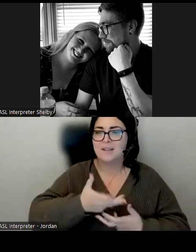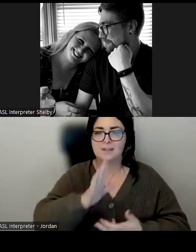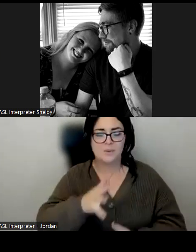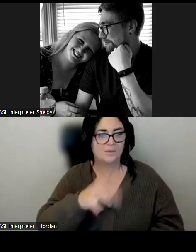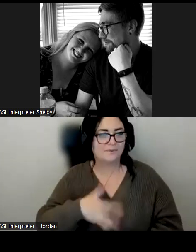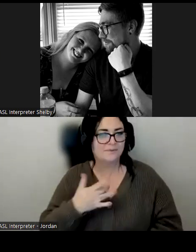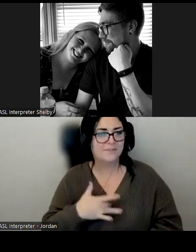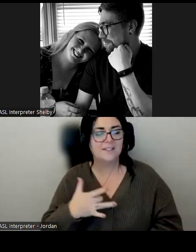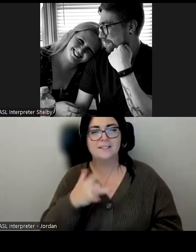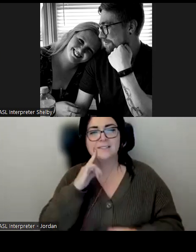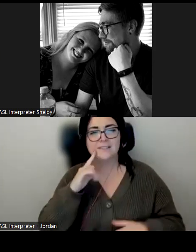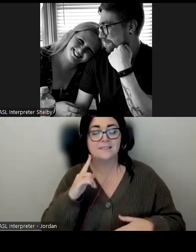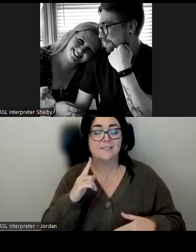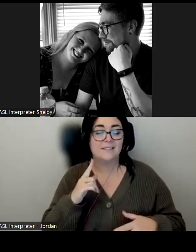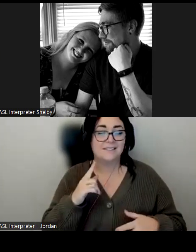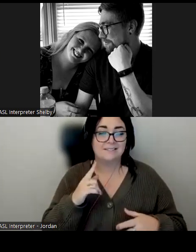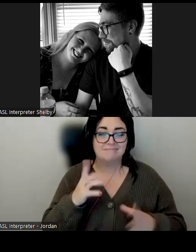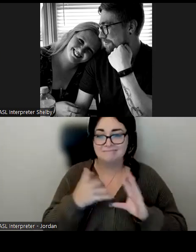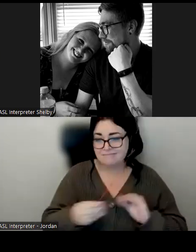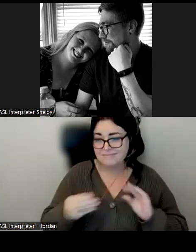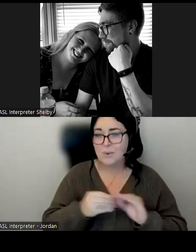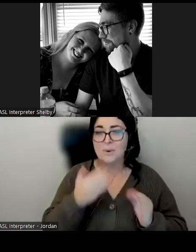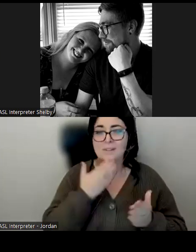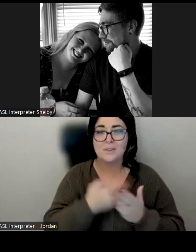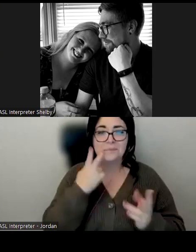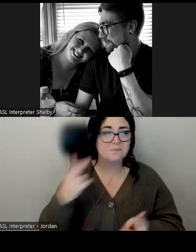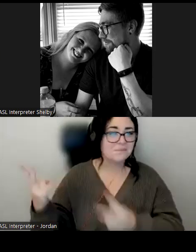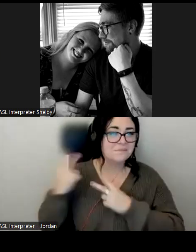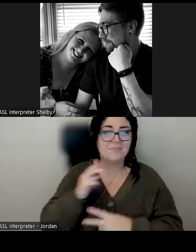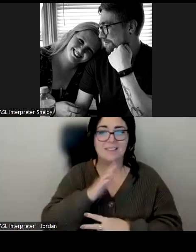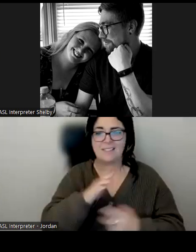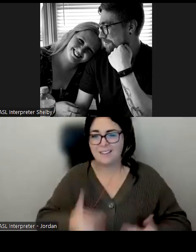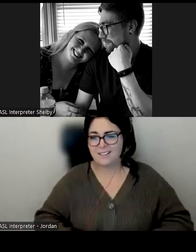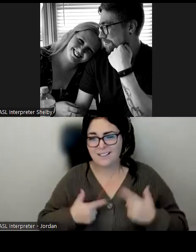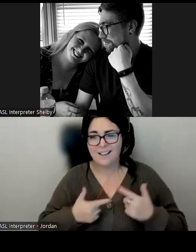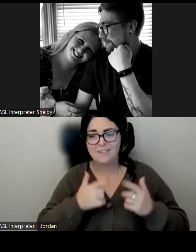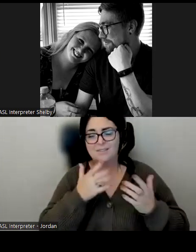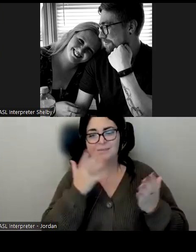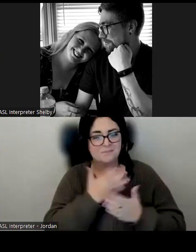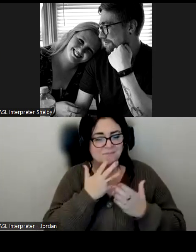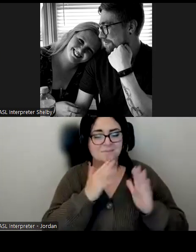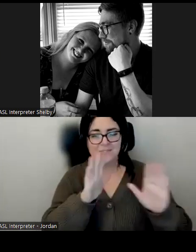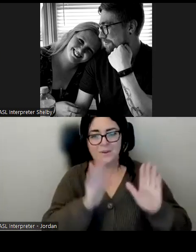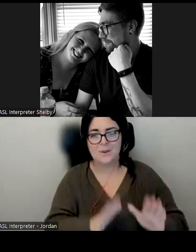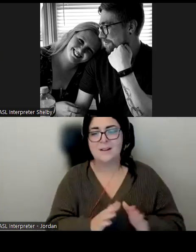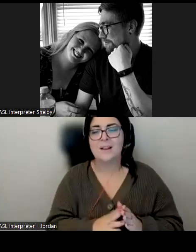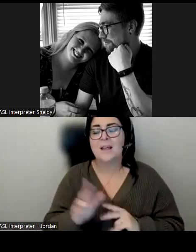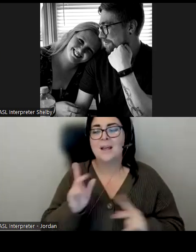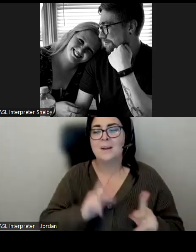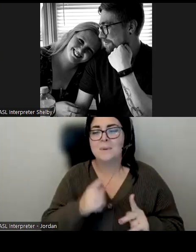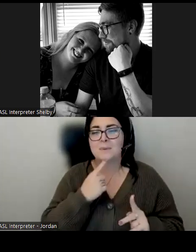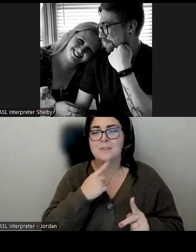you've lost. It can be a beautiful time for reflection on people's lives. And oftentimes, you'll hear people refer to this